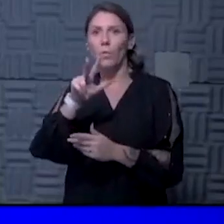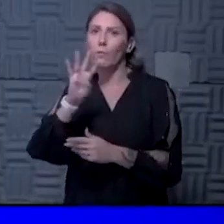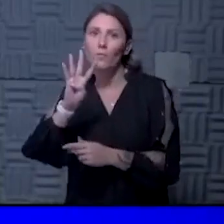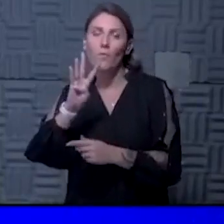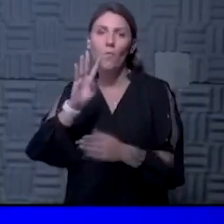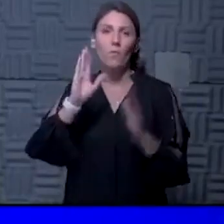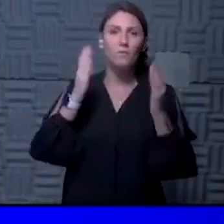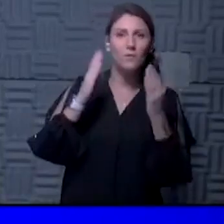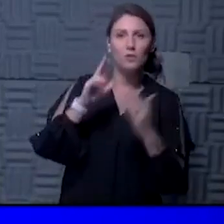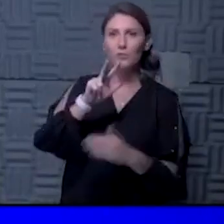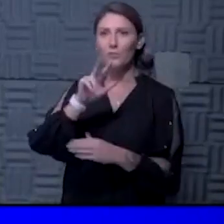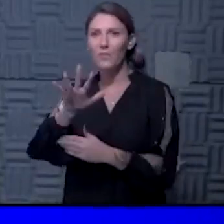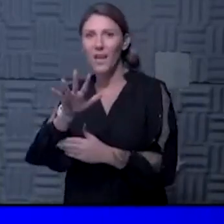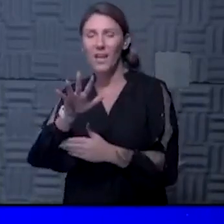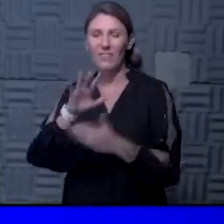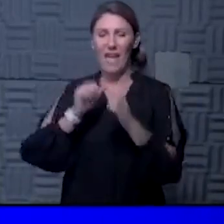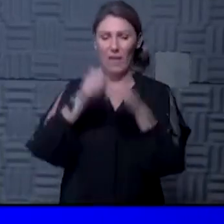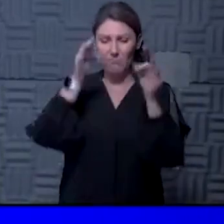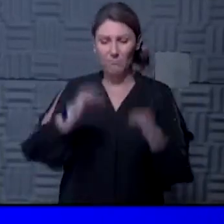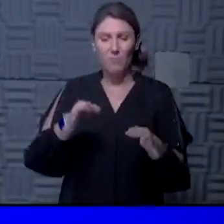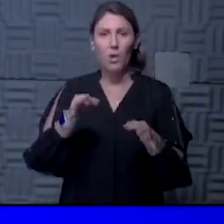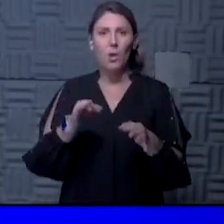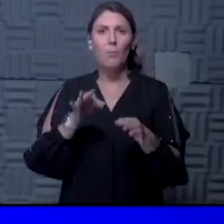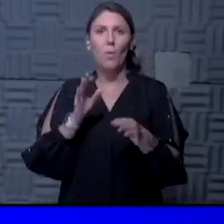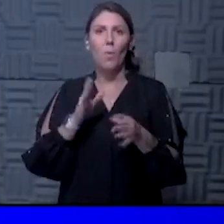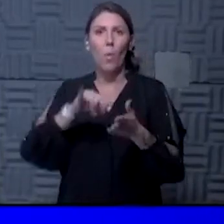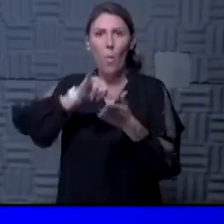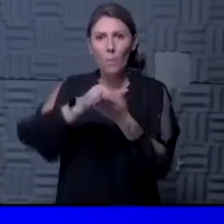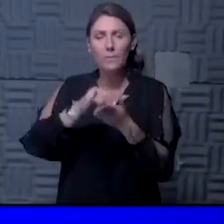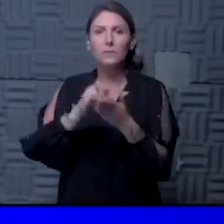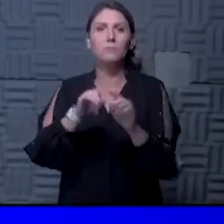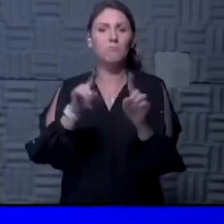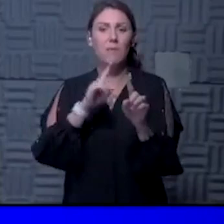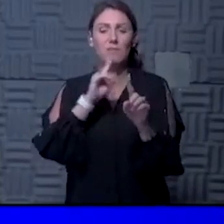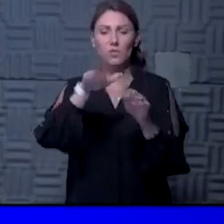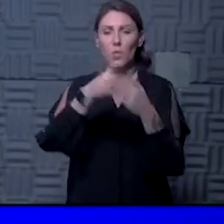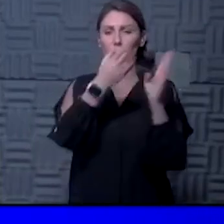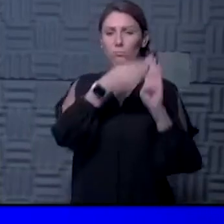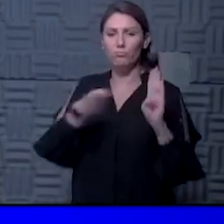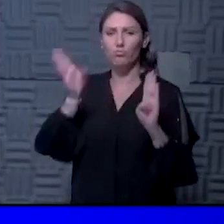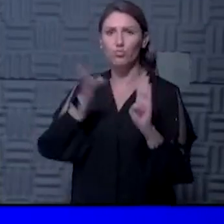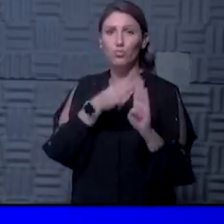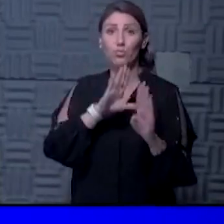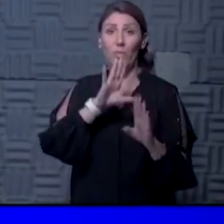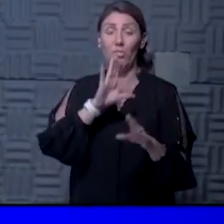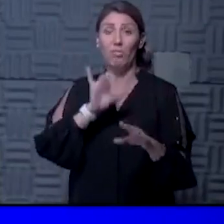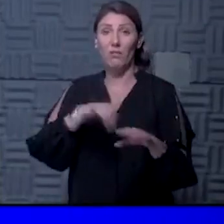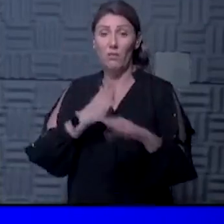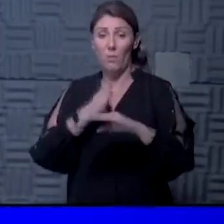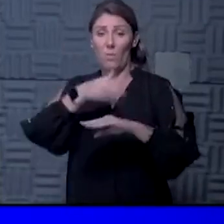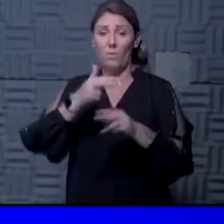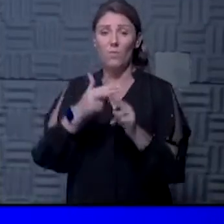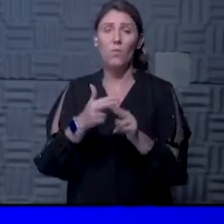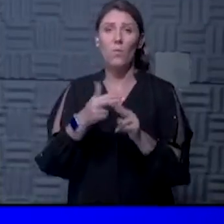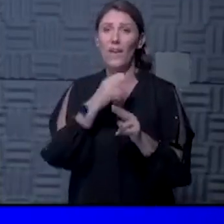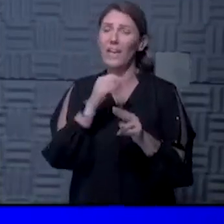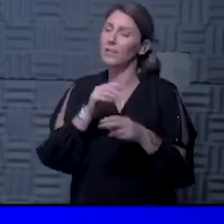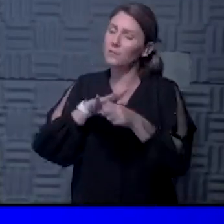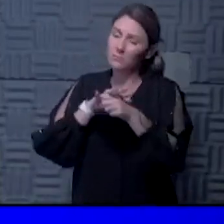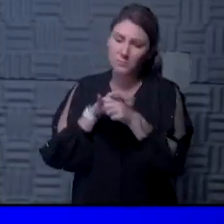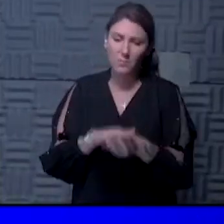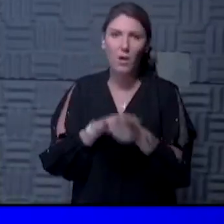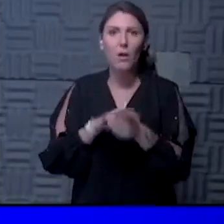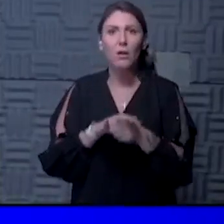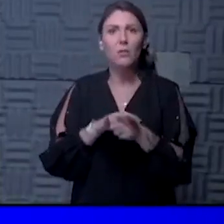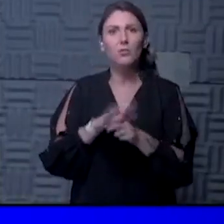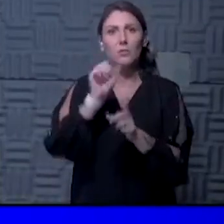you're determining obesity. But it is all on that continuum. That overweight and obesity is a